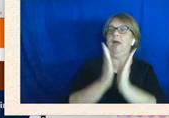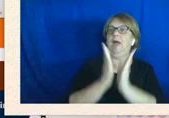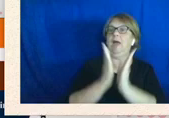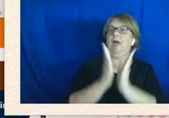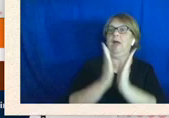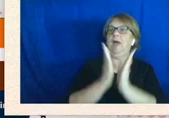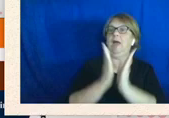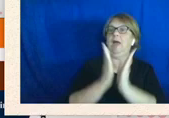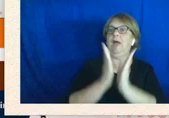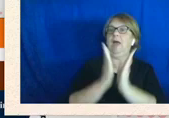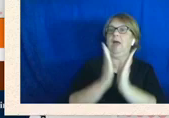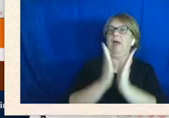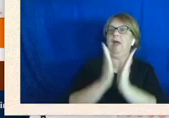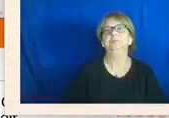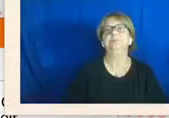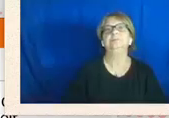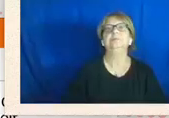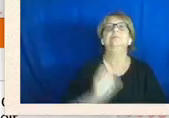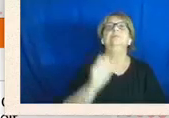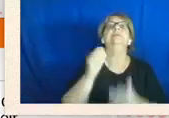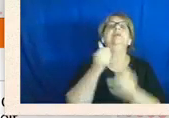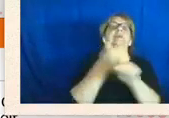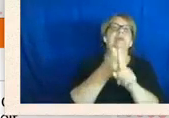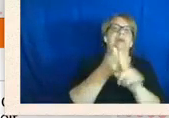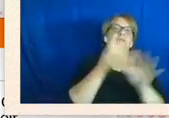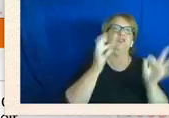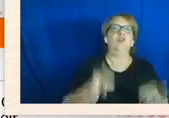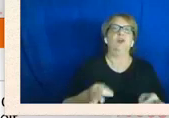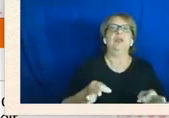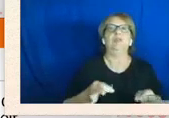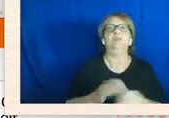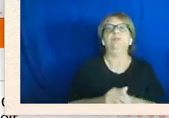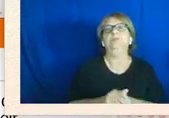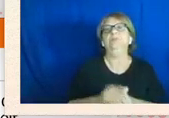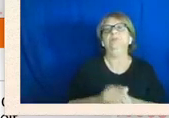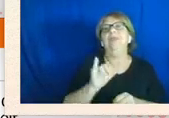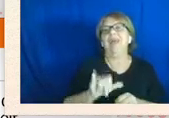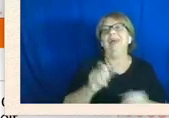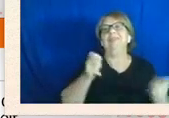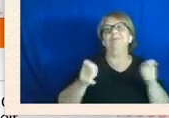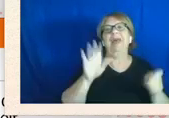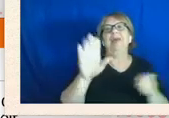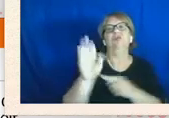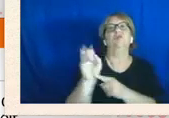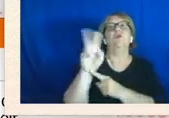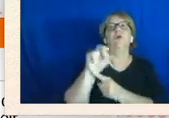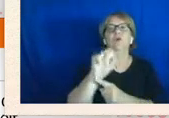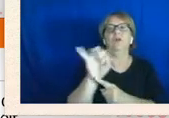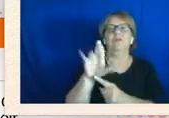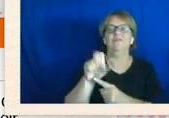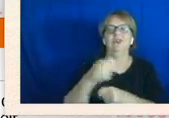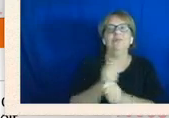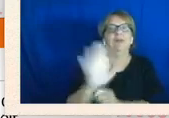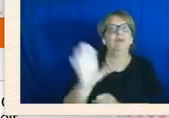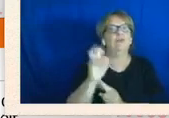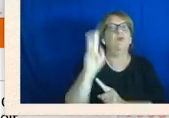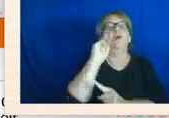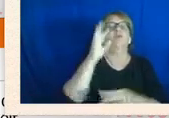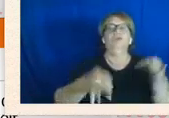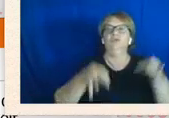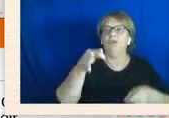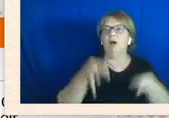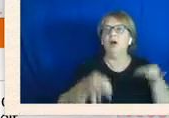Okay, self-determination. So this is a capacity of managing one's own affairs, making one's own judgment, and providing for